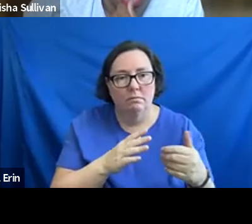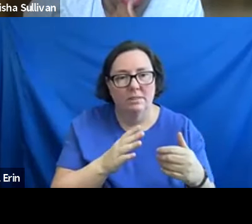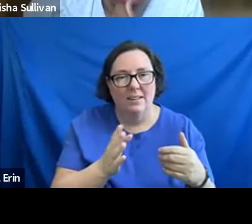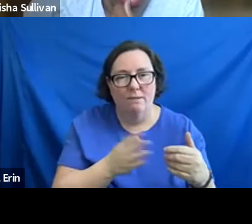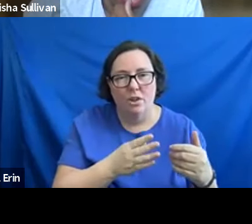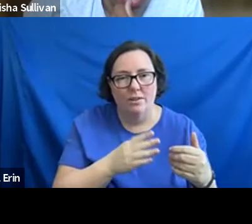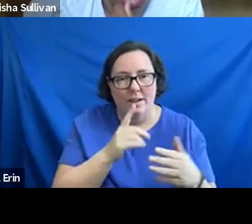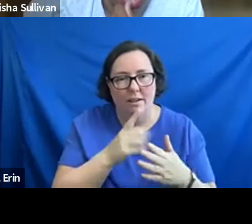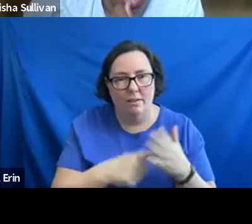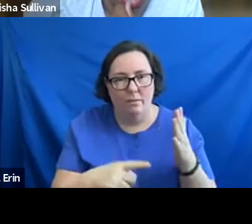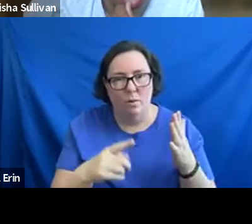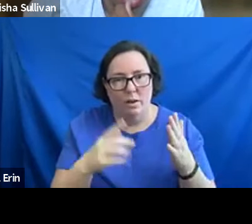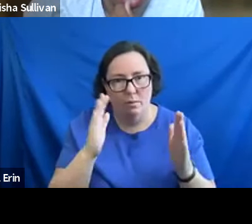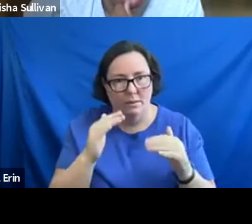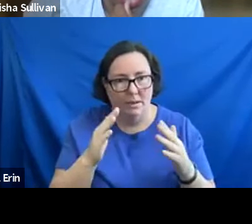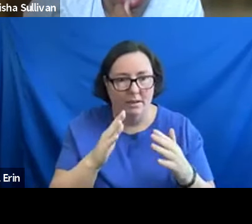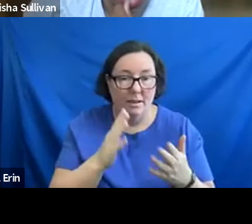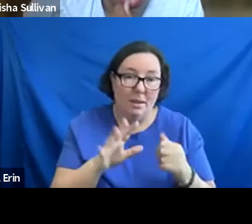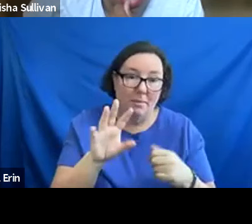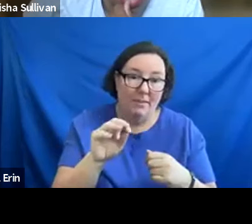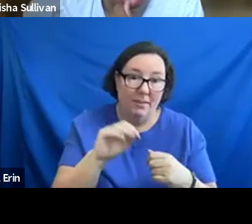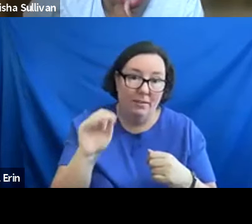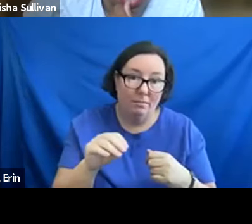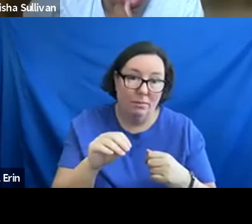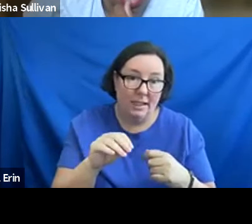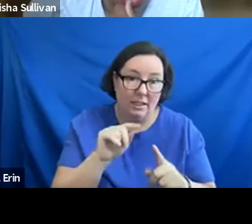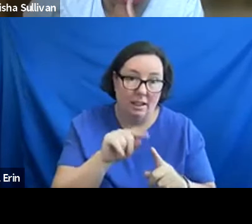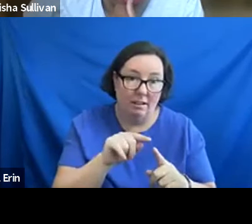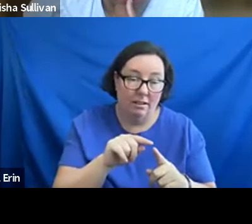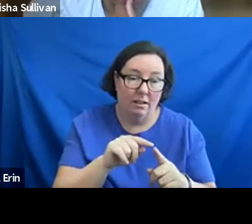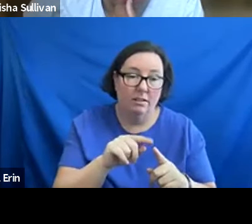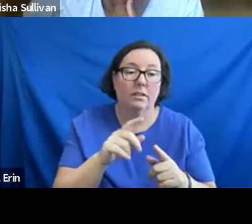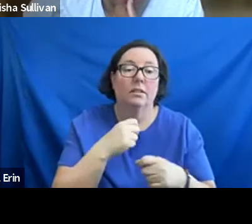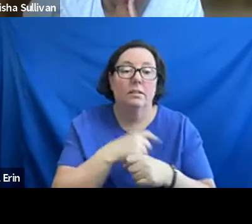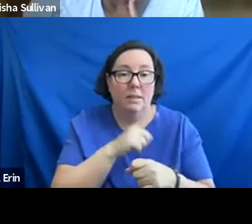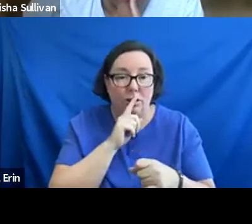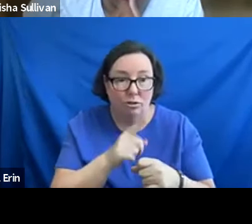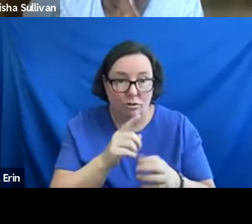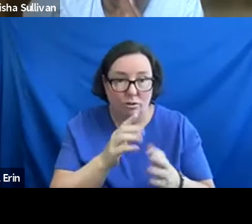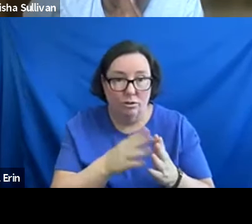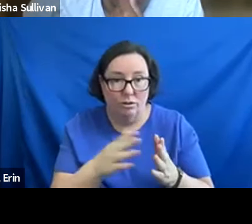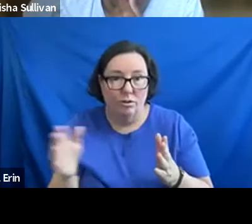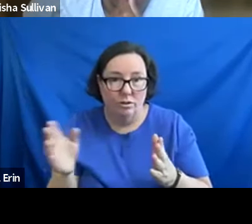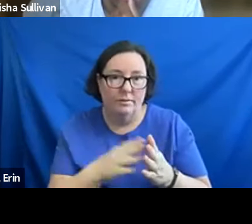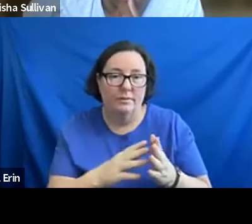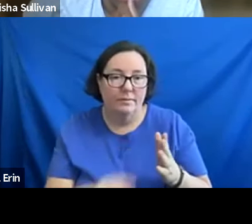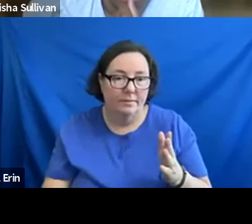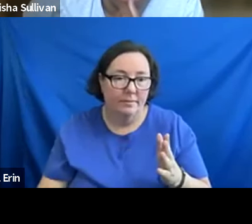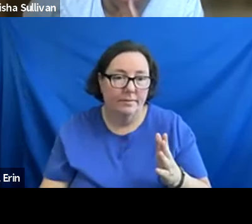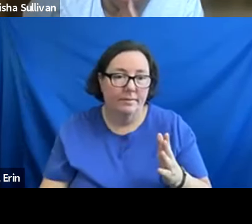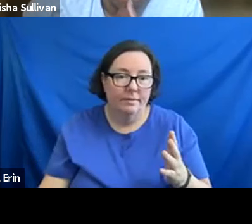further down the scale, maybe at the 50th percentile, so that we would be sure